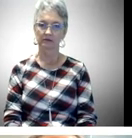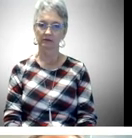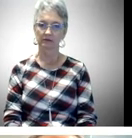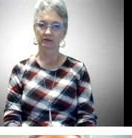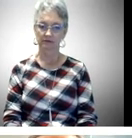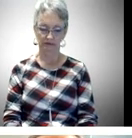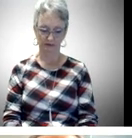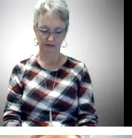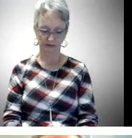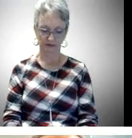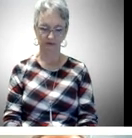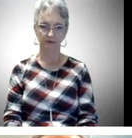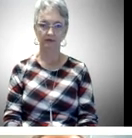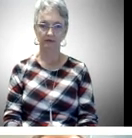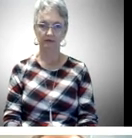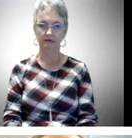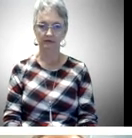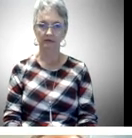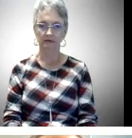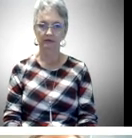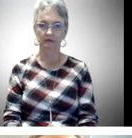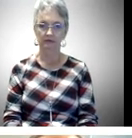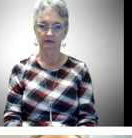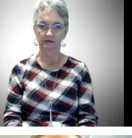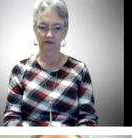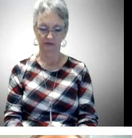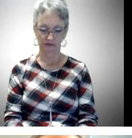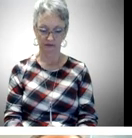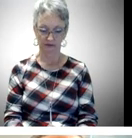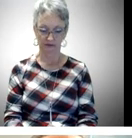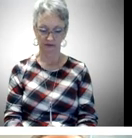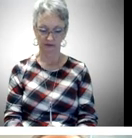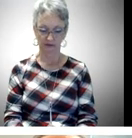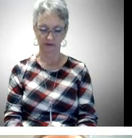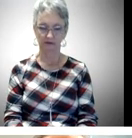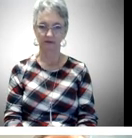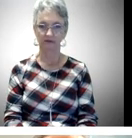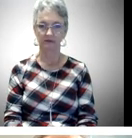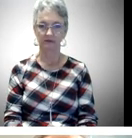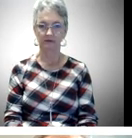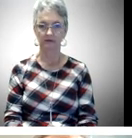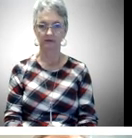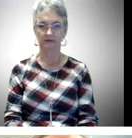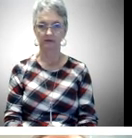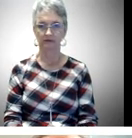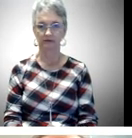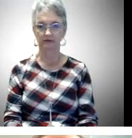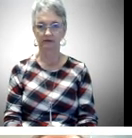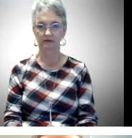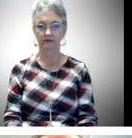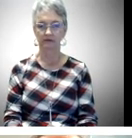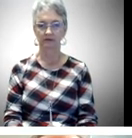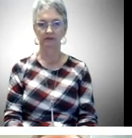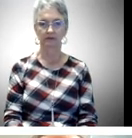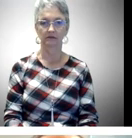access to the records on their own. So if a person wanted their medical records and they had a supporter, they do not have those, the doctor can't say,